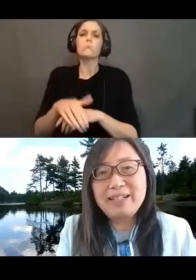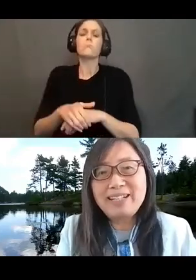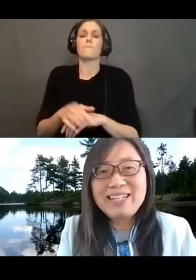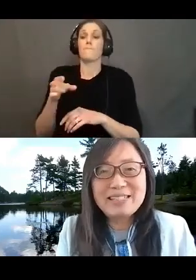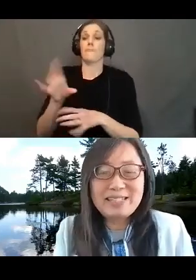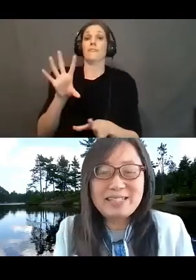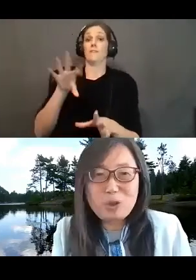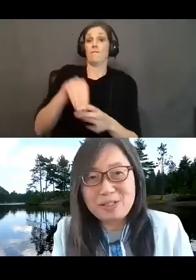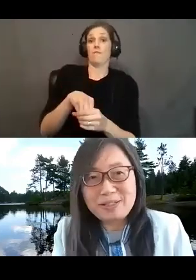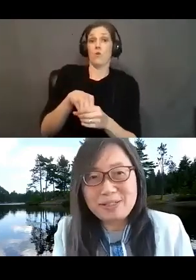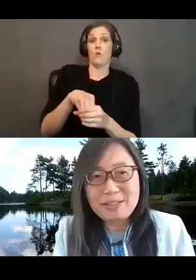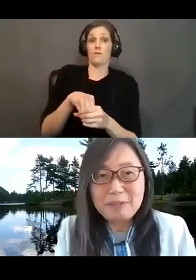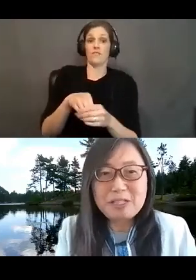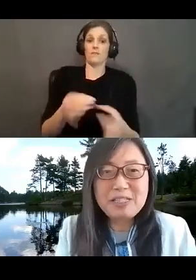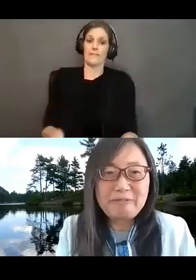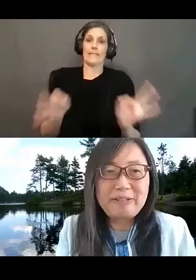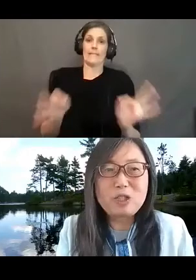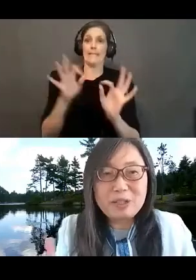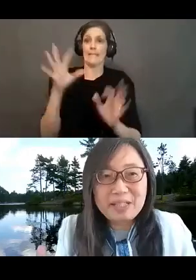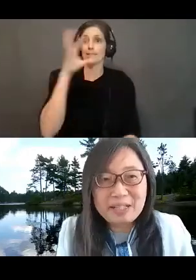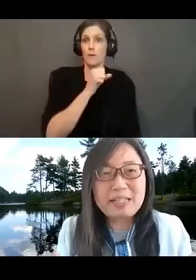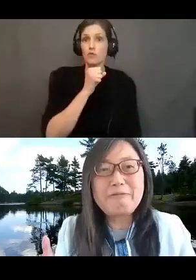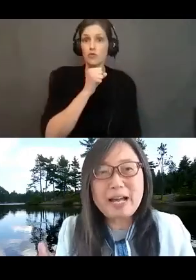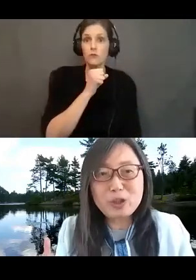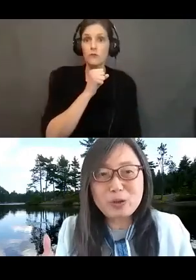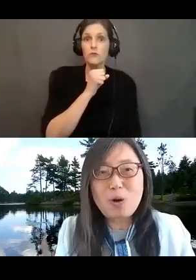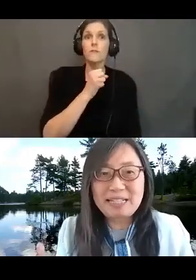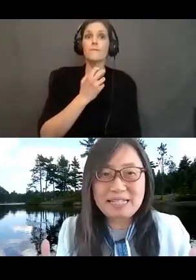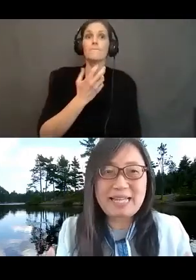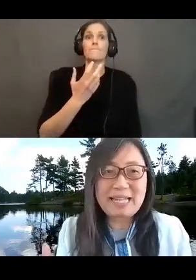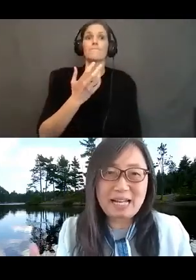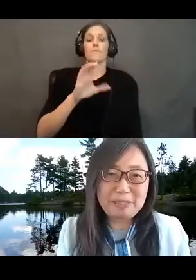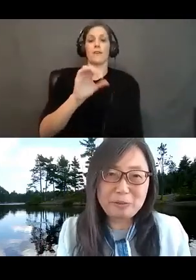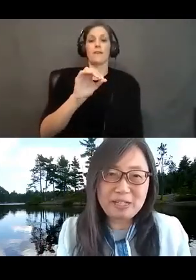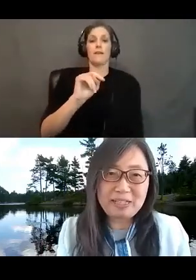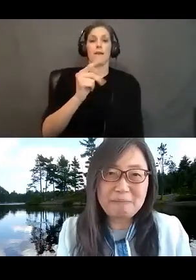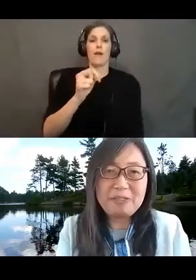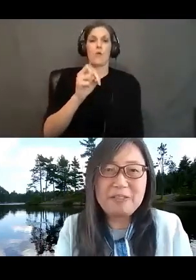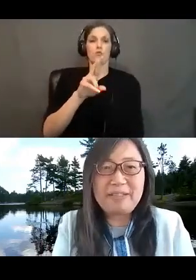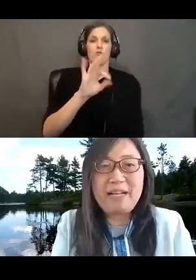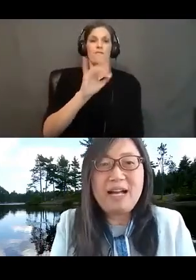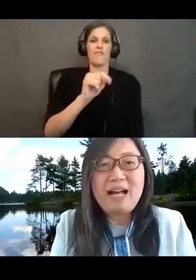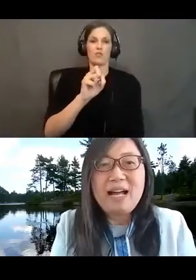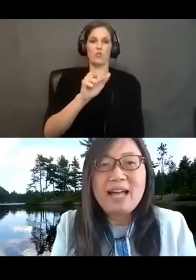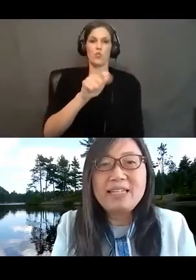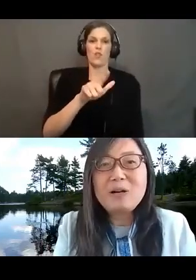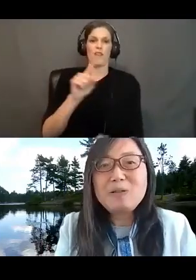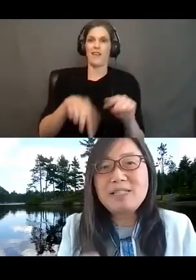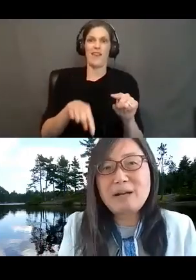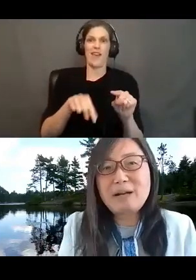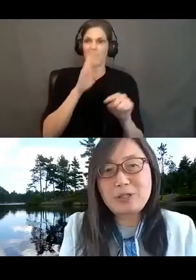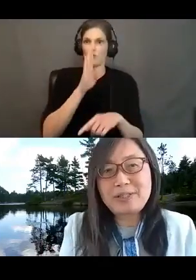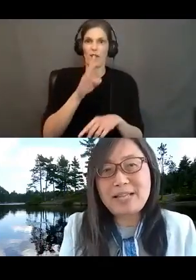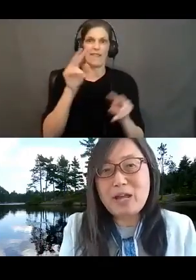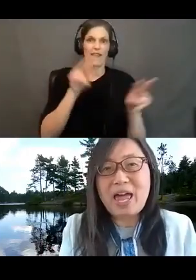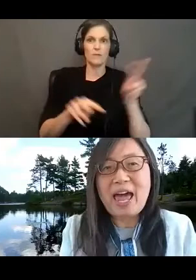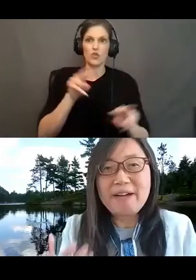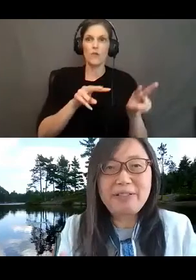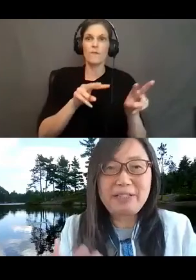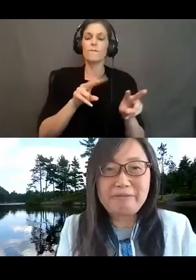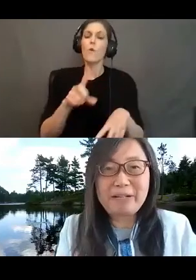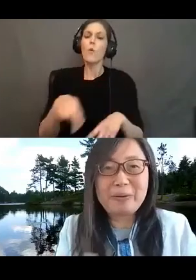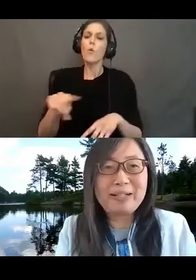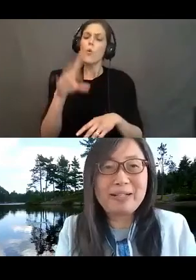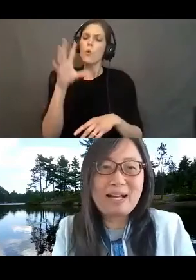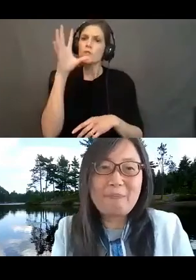involve key assumptions, because eventually the counterfactual quantities cannot be directly observed. And those assumptions that you have